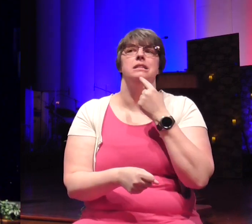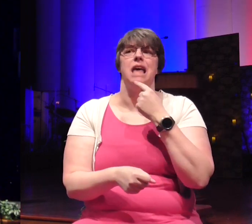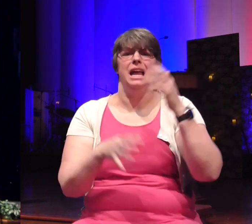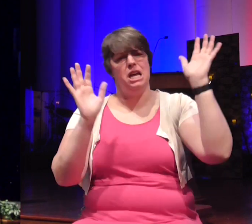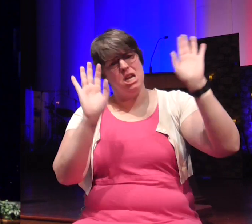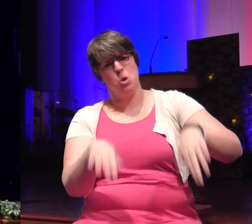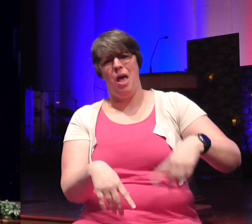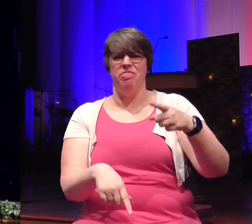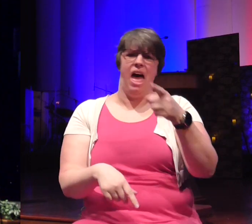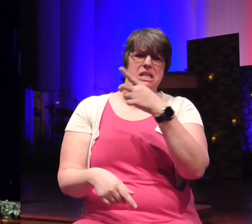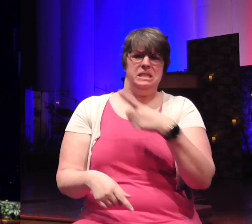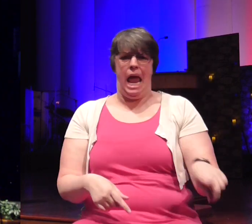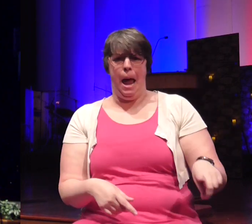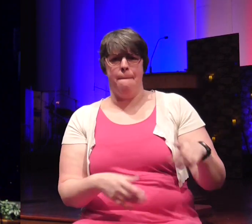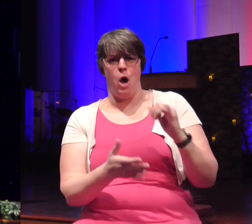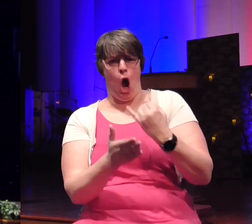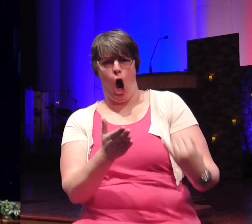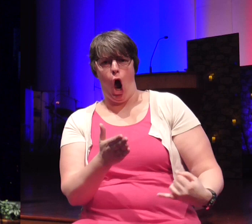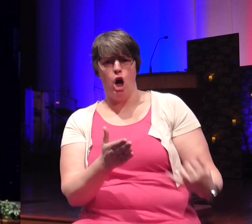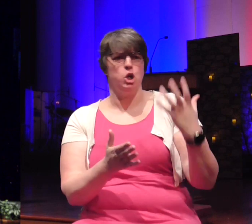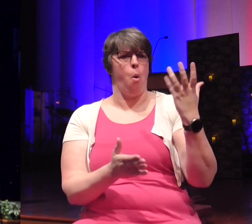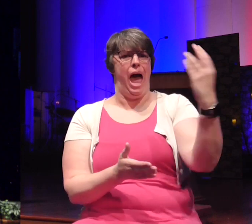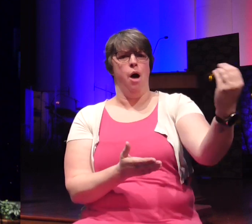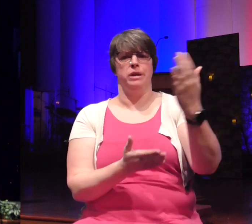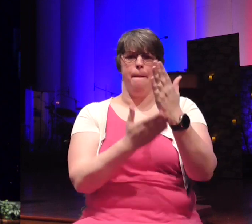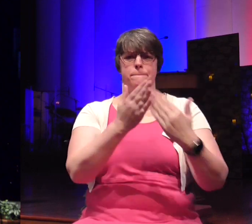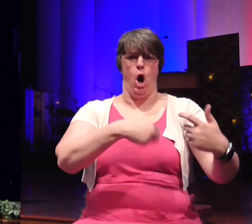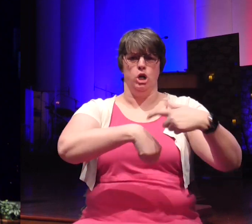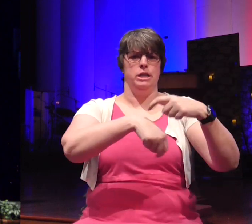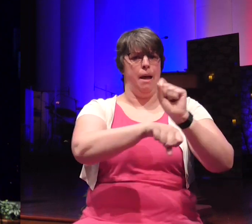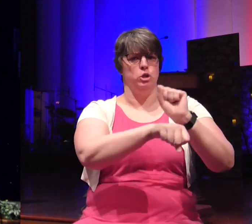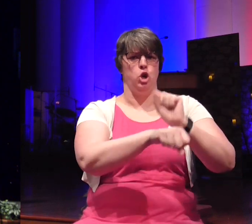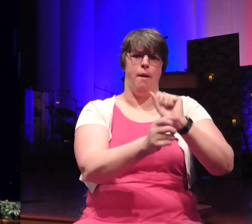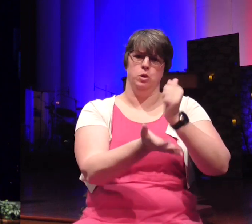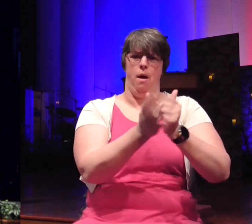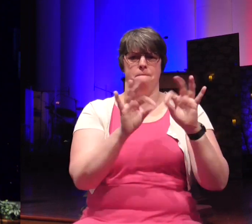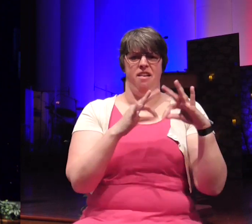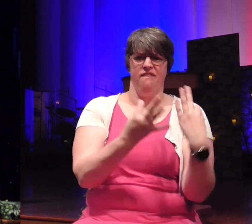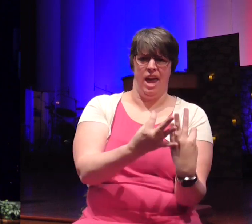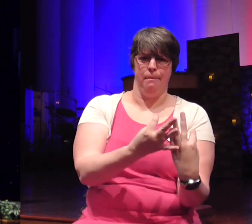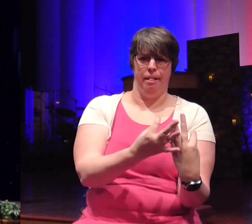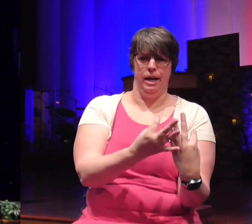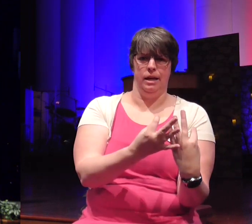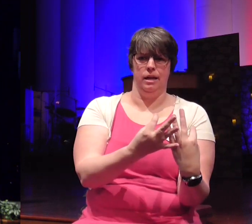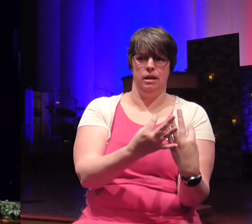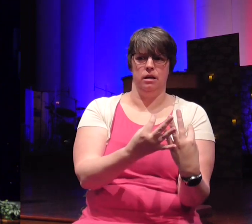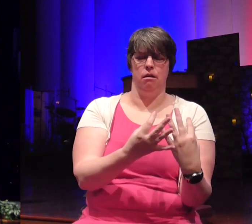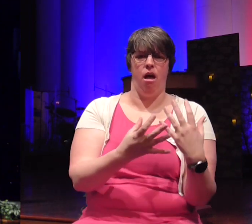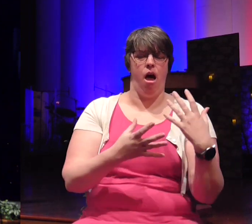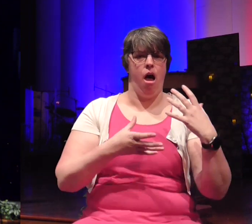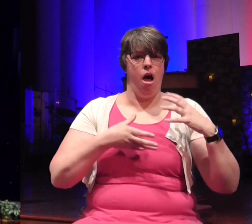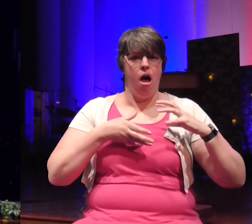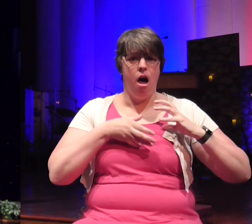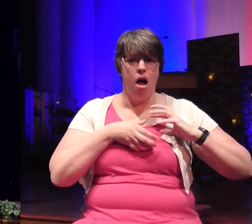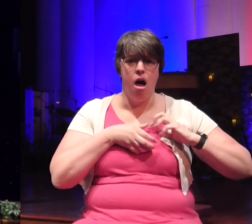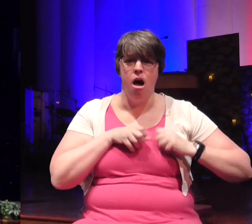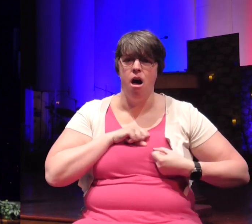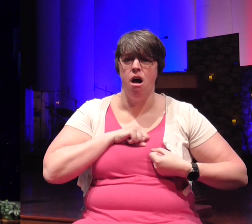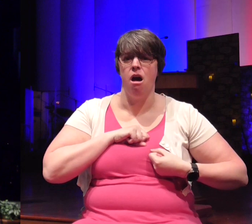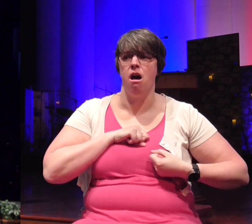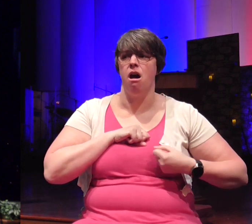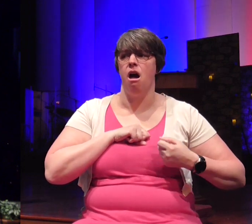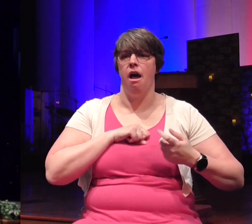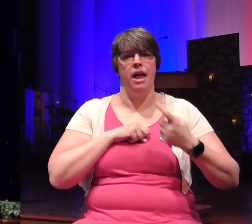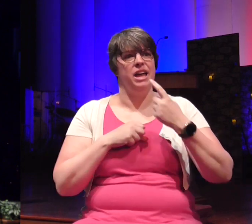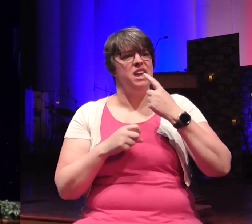this damn art and get out and get a part-time job to help the family. So he was just crushed, and he told